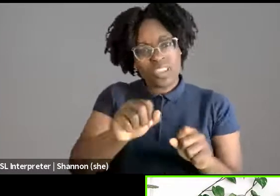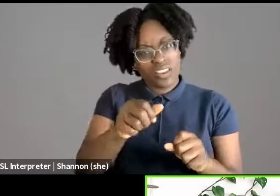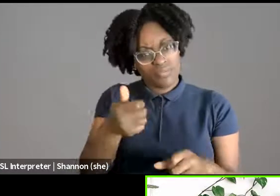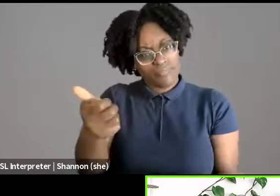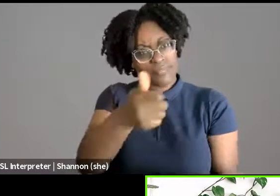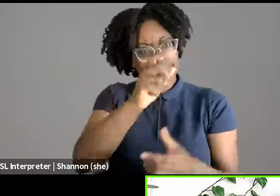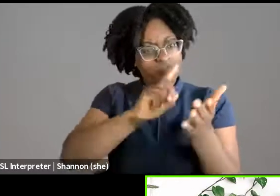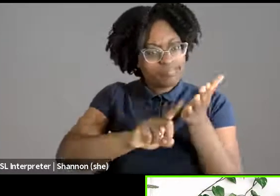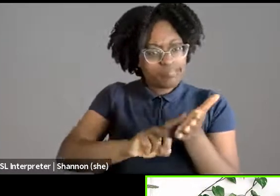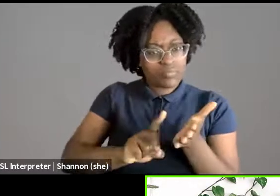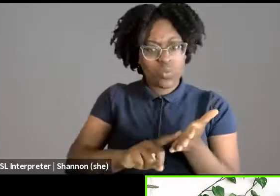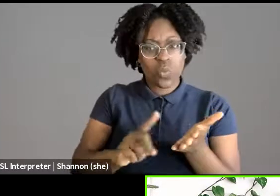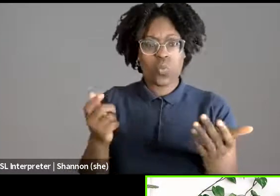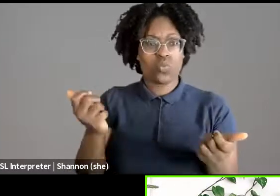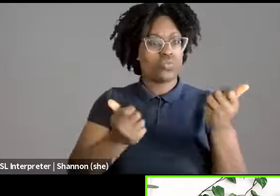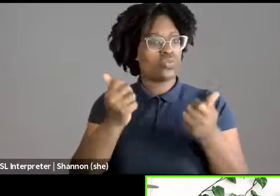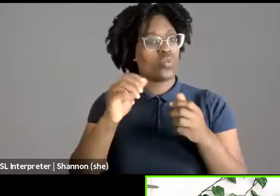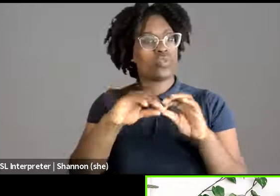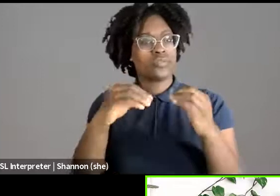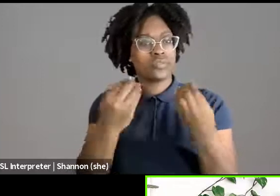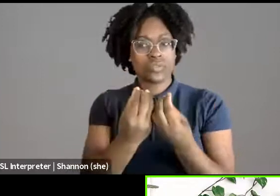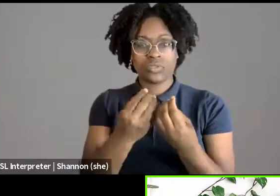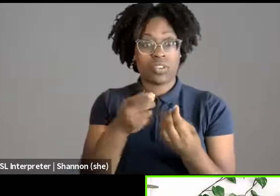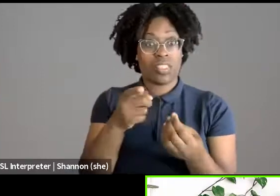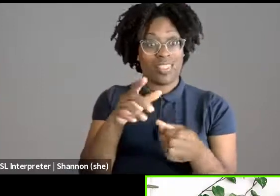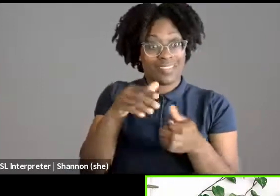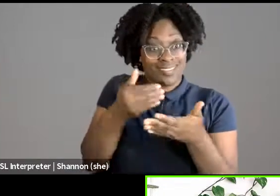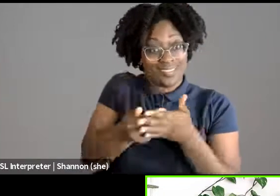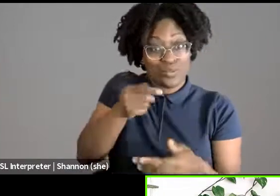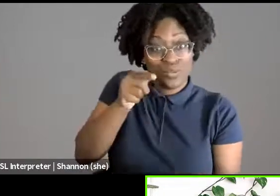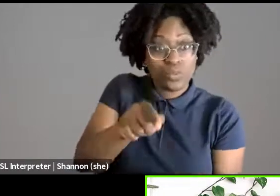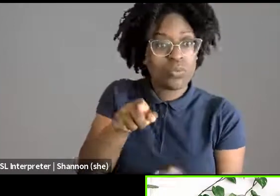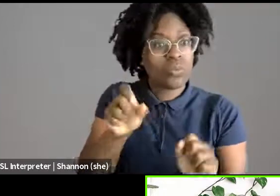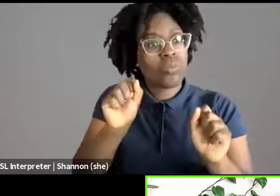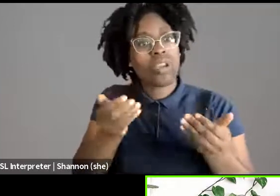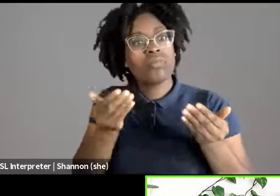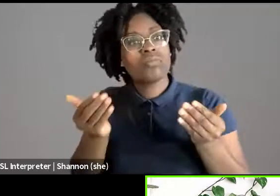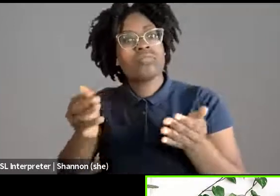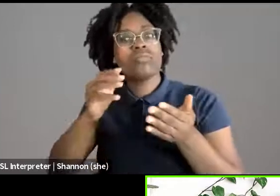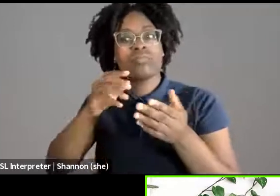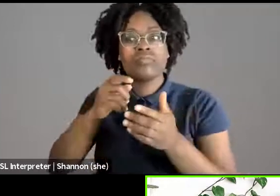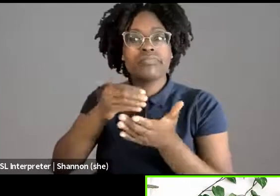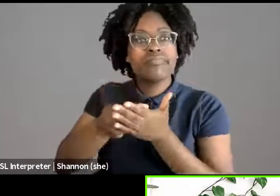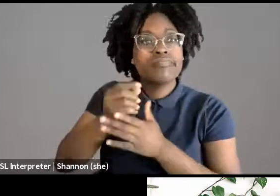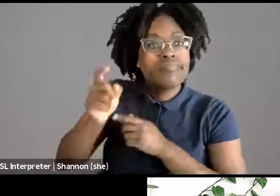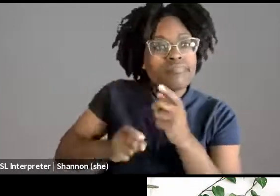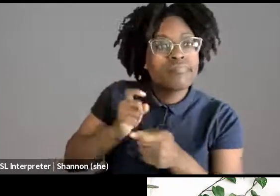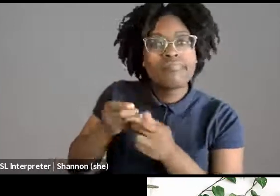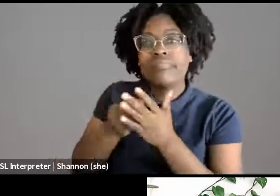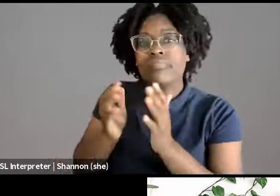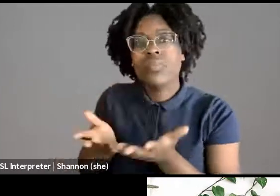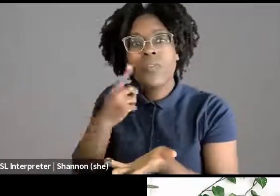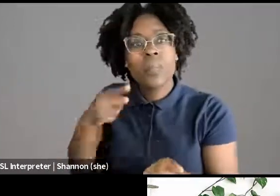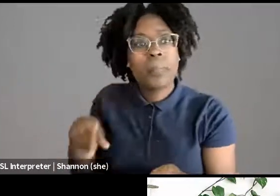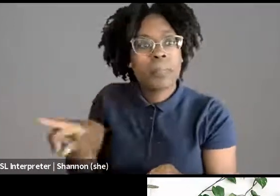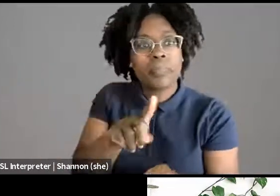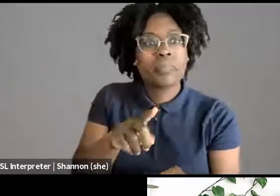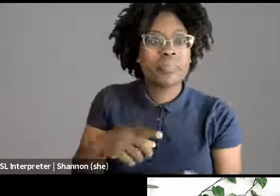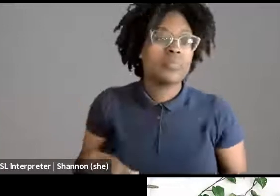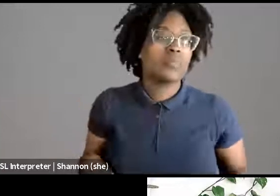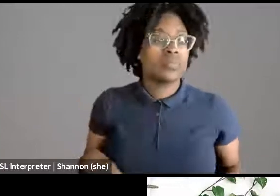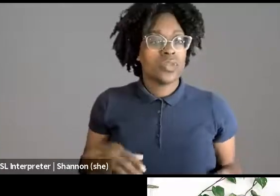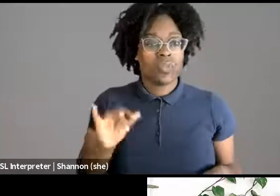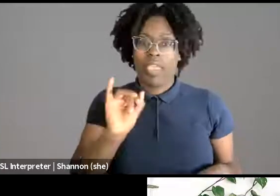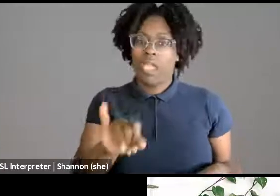cities are, and local areas to those cities with Native populations. Thank you. Thank you. Yeah. And we'll put some of